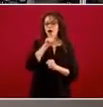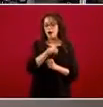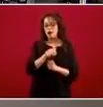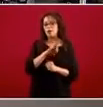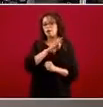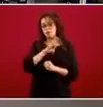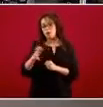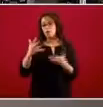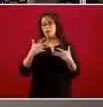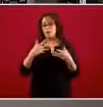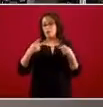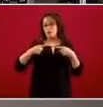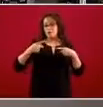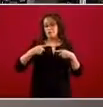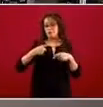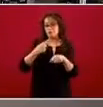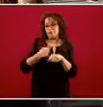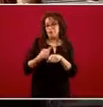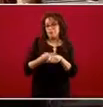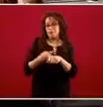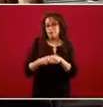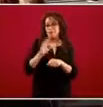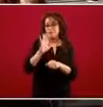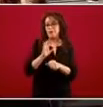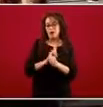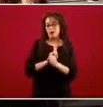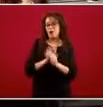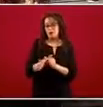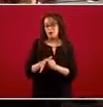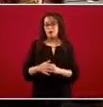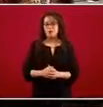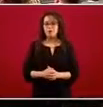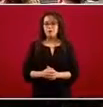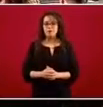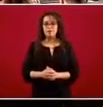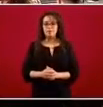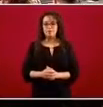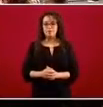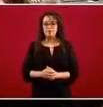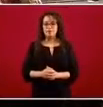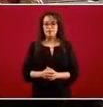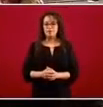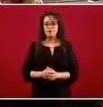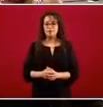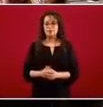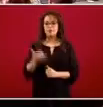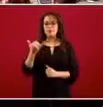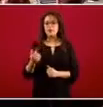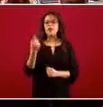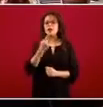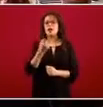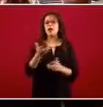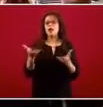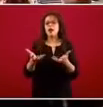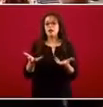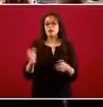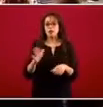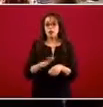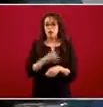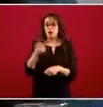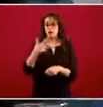over 5,000 calls that you've been taking at the institute are actually cases, probable cases?